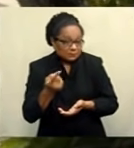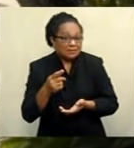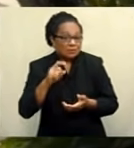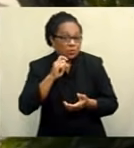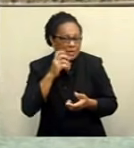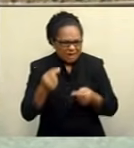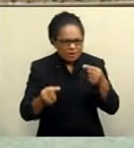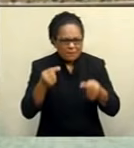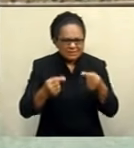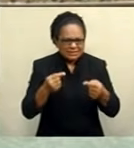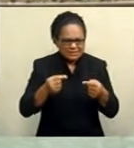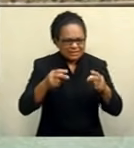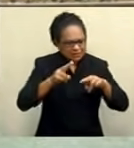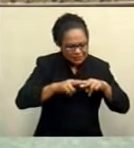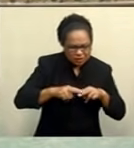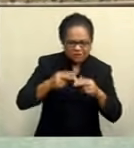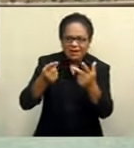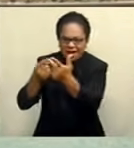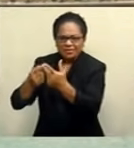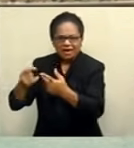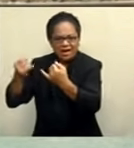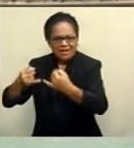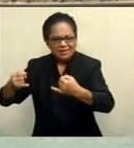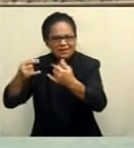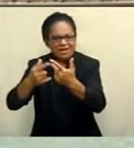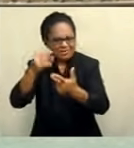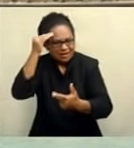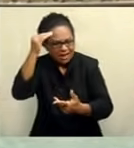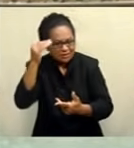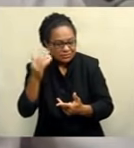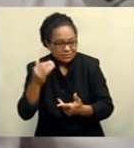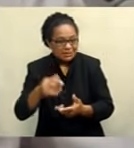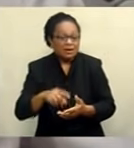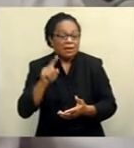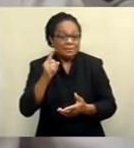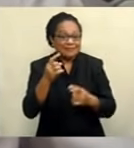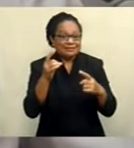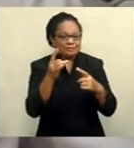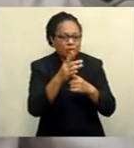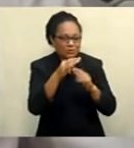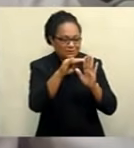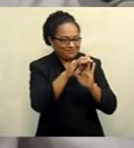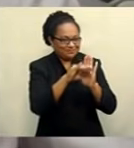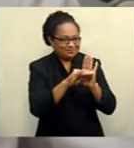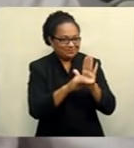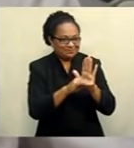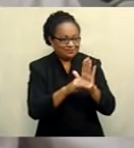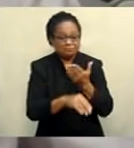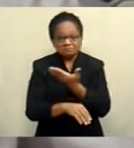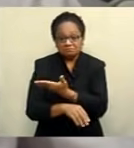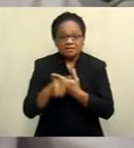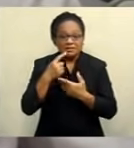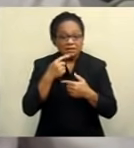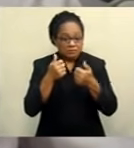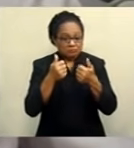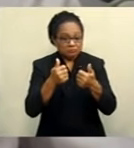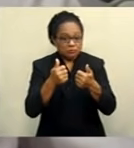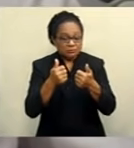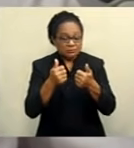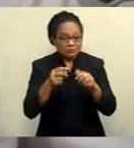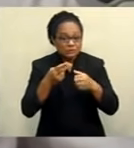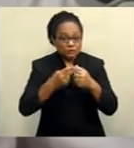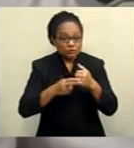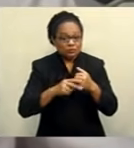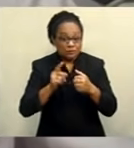here and there. But I think fair play is always our practice. It's good news that we have a lead time now, a few